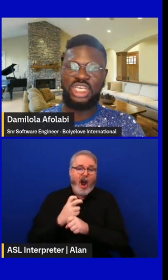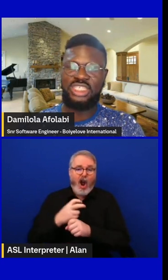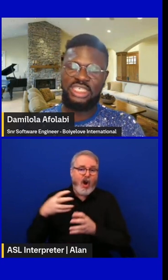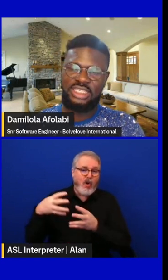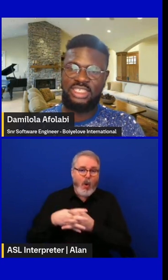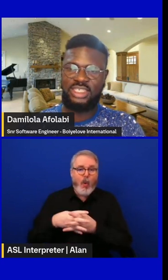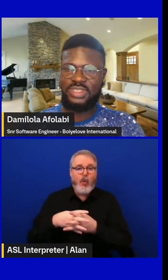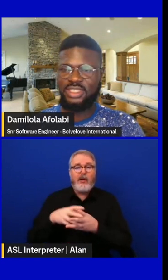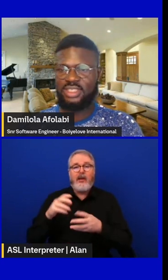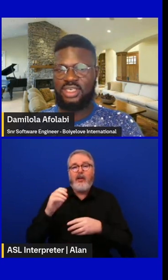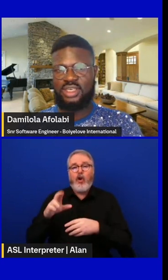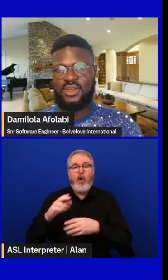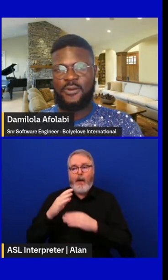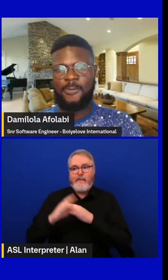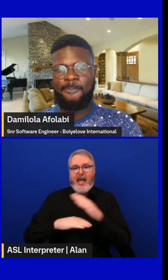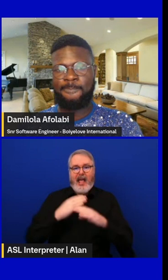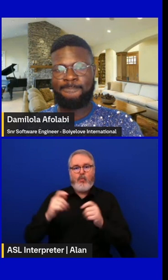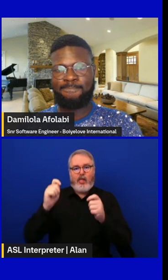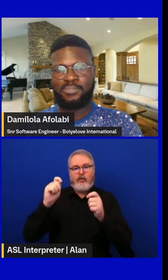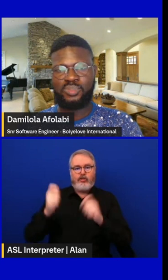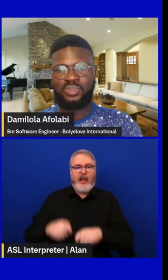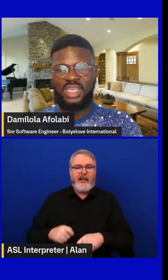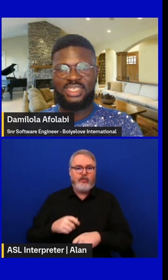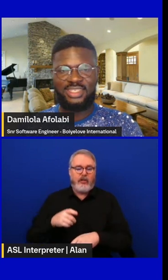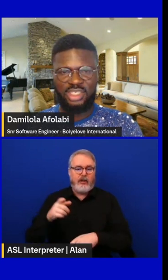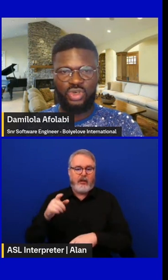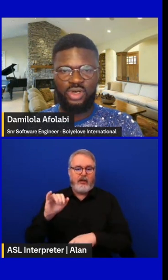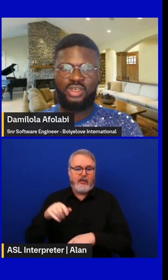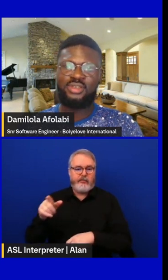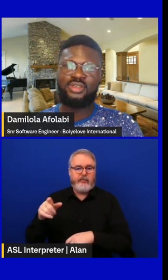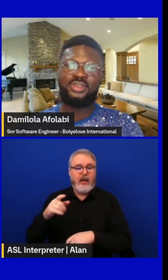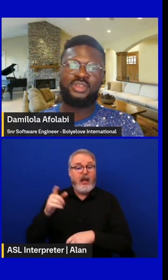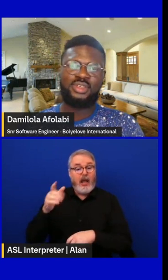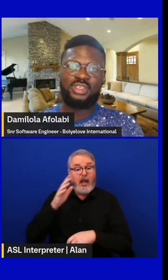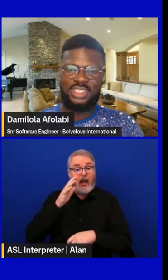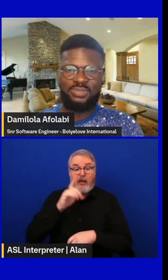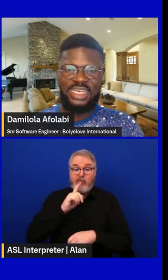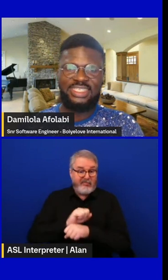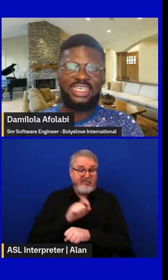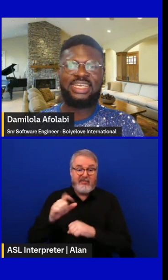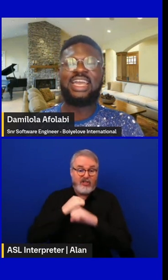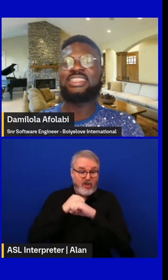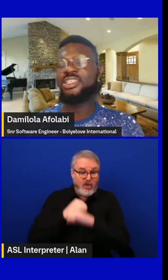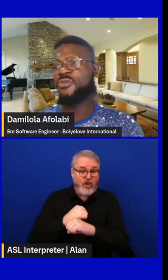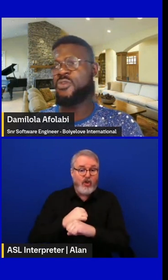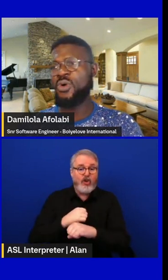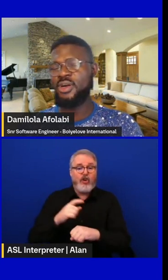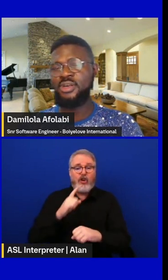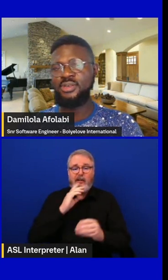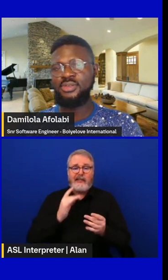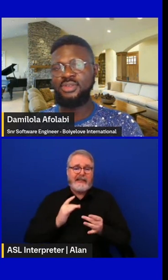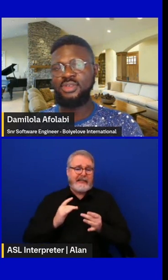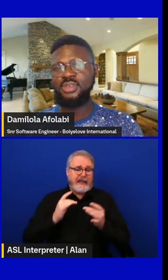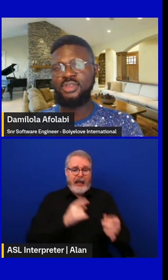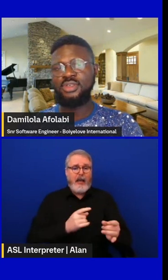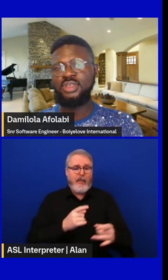manually changing secrets. It is secure, seamless, and ideal